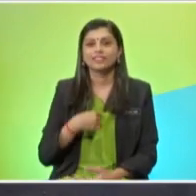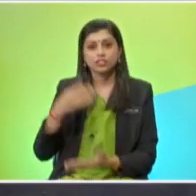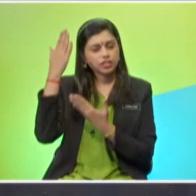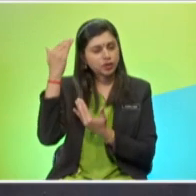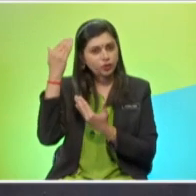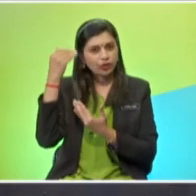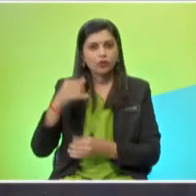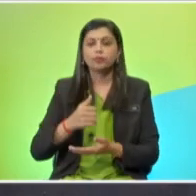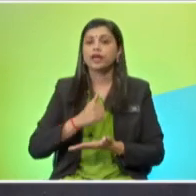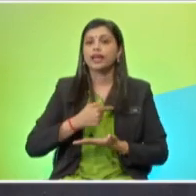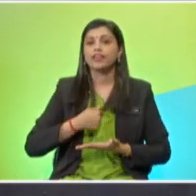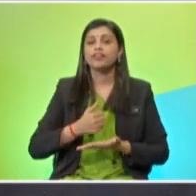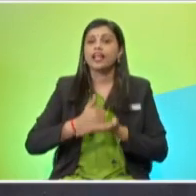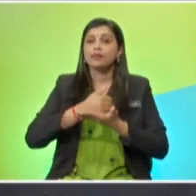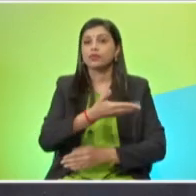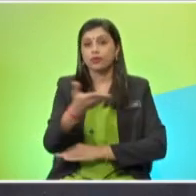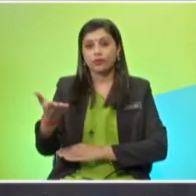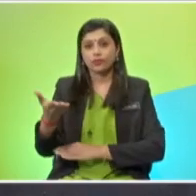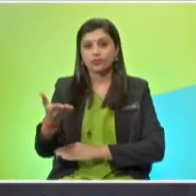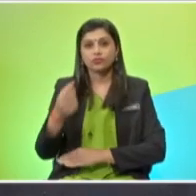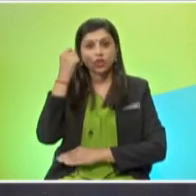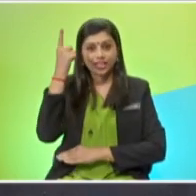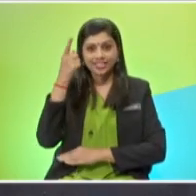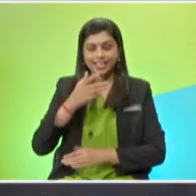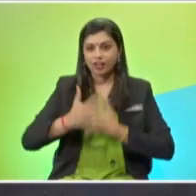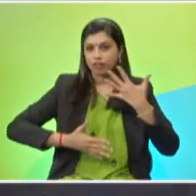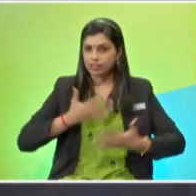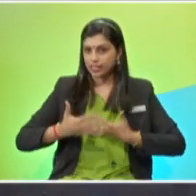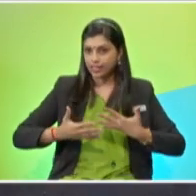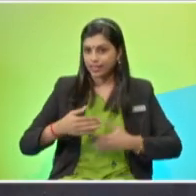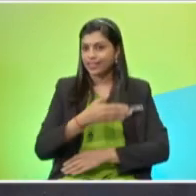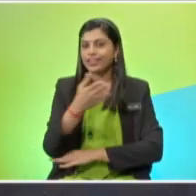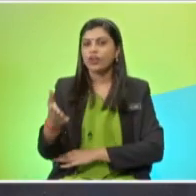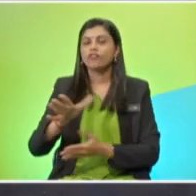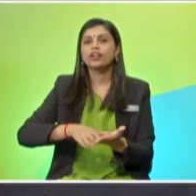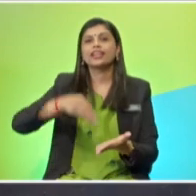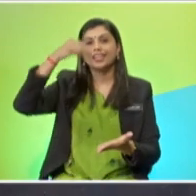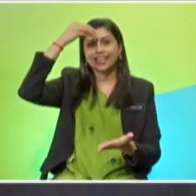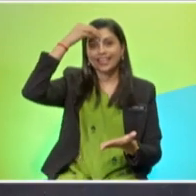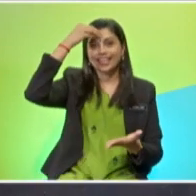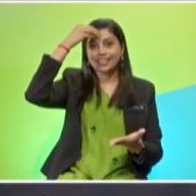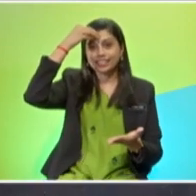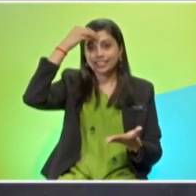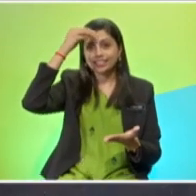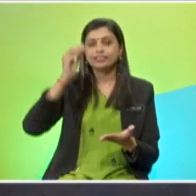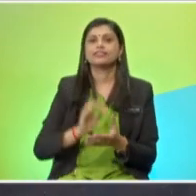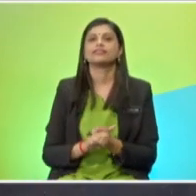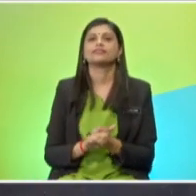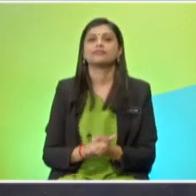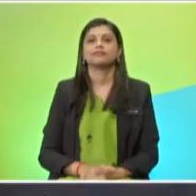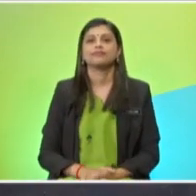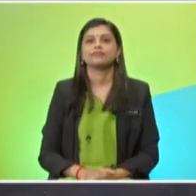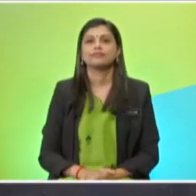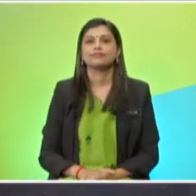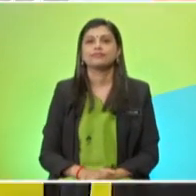much, Teacher Sharmila. And to my friends, pupils at home, I'm sure you have learned so much. You're going around later, after this show, you're going around to your